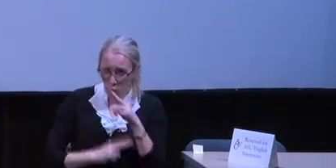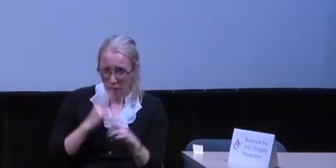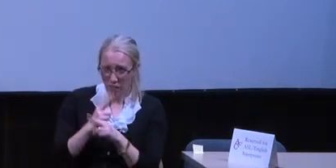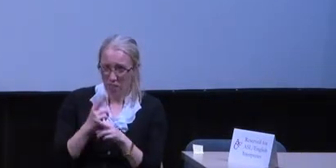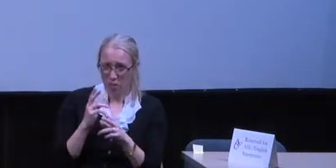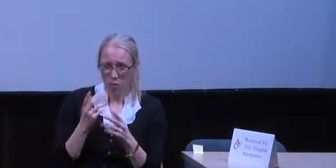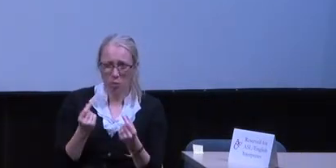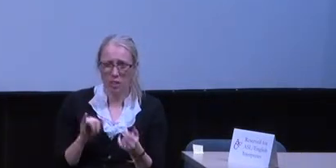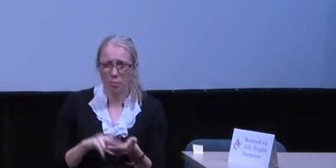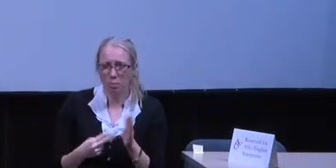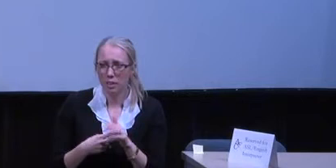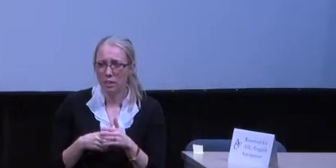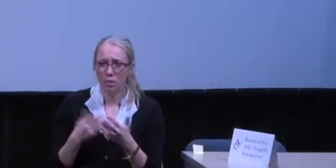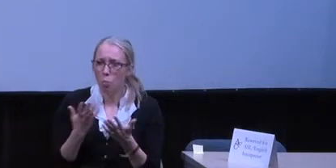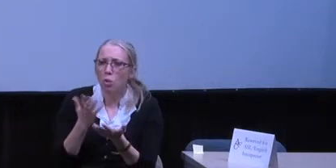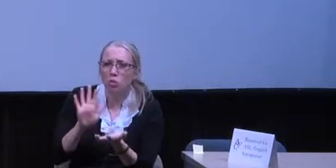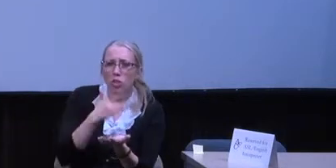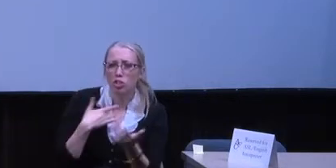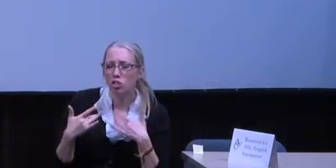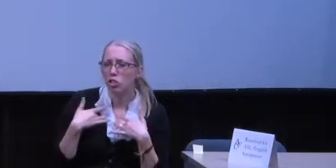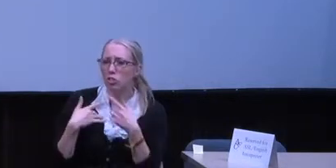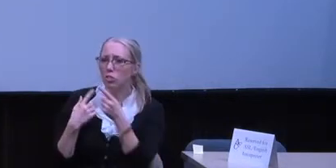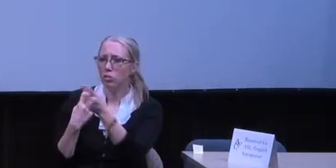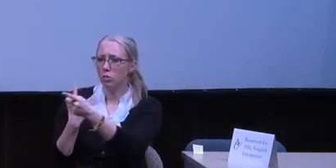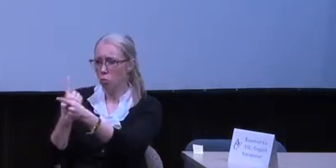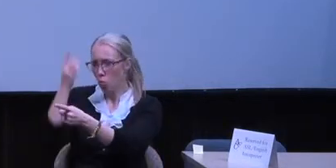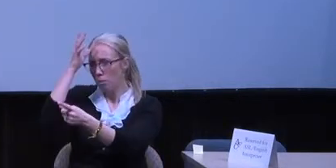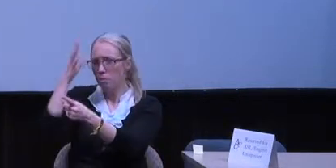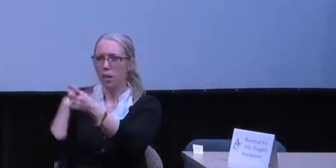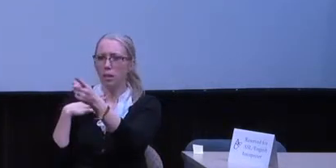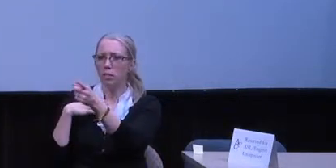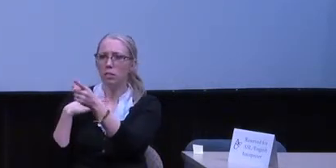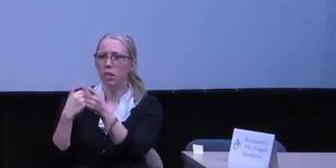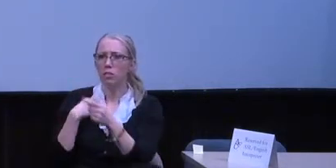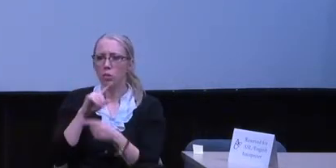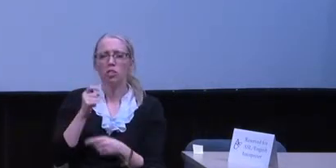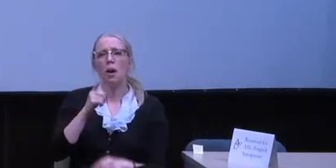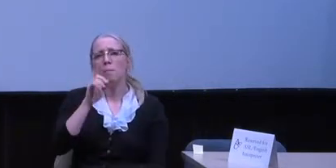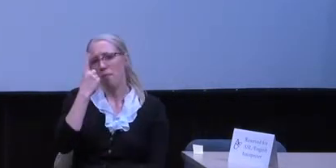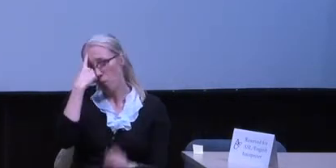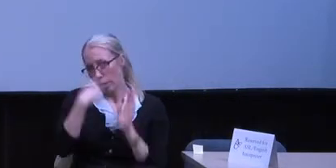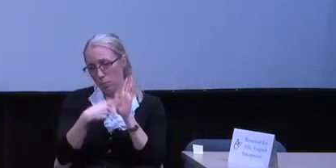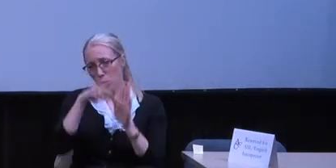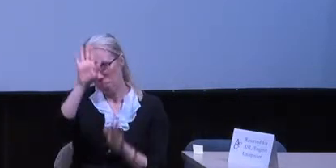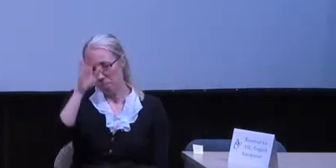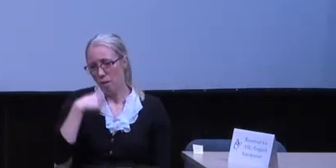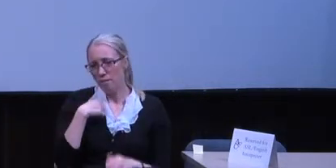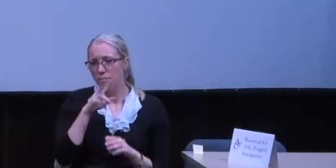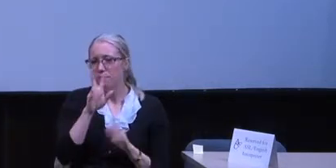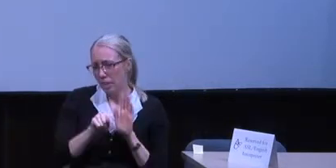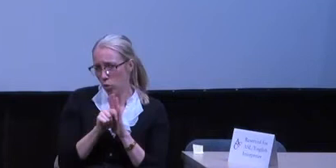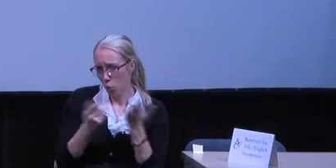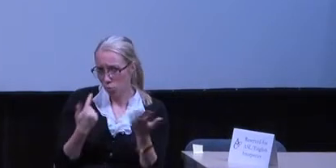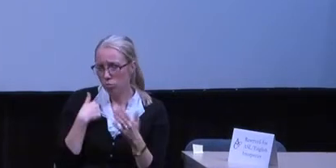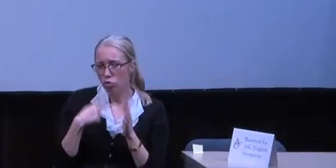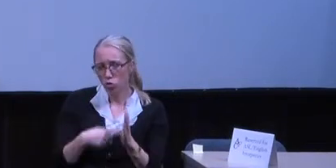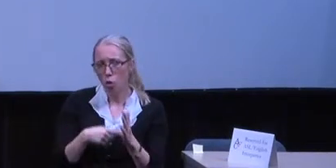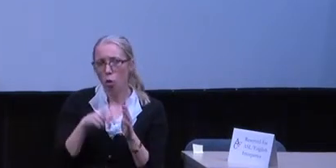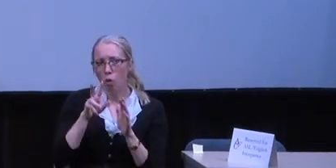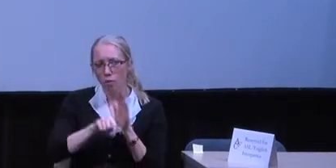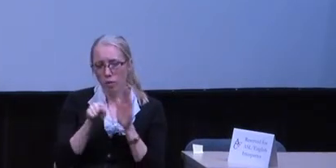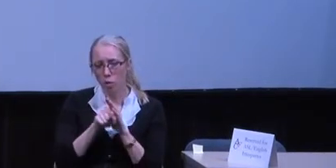Yes. So using web videos, one of the things I had a class last semester, a student